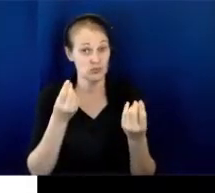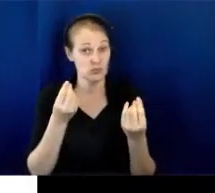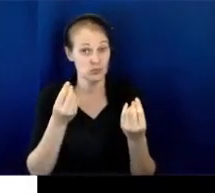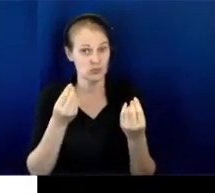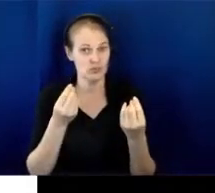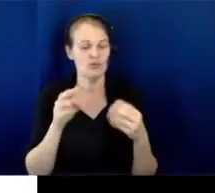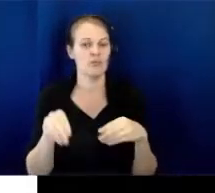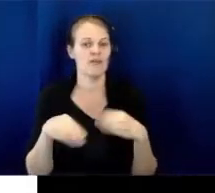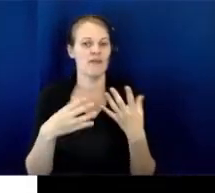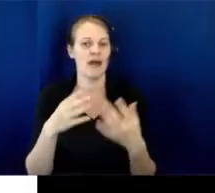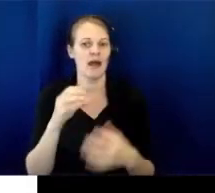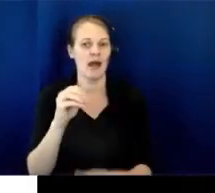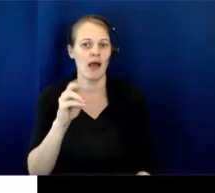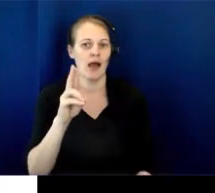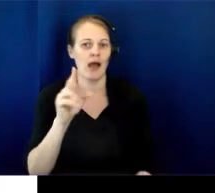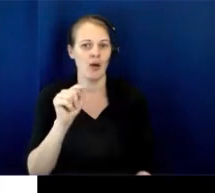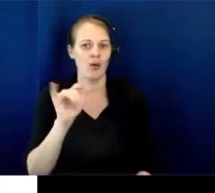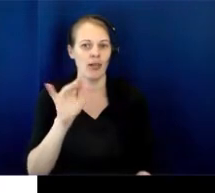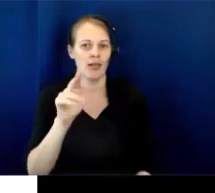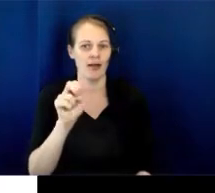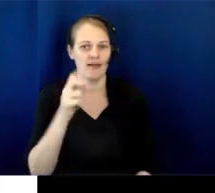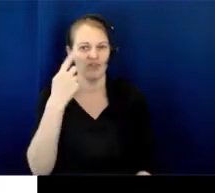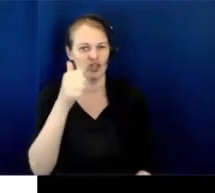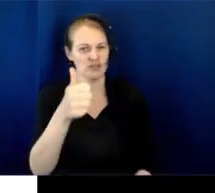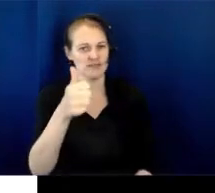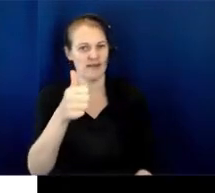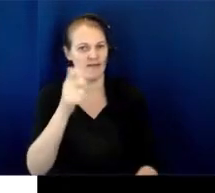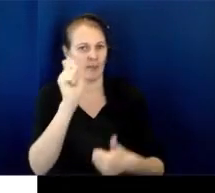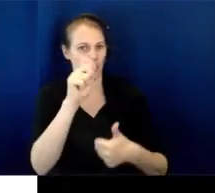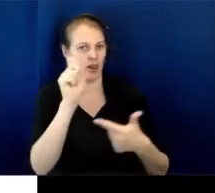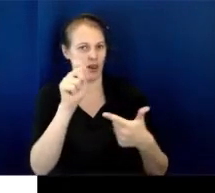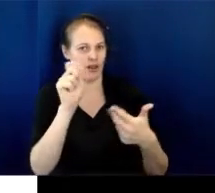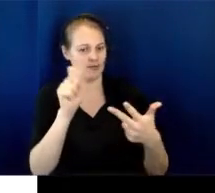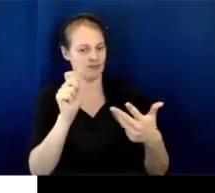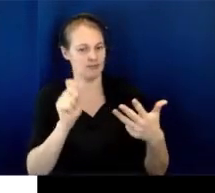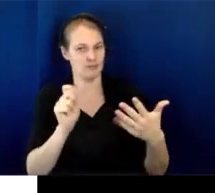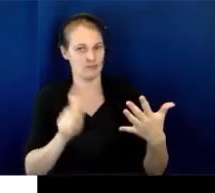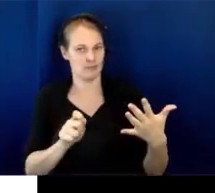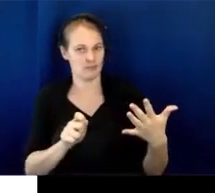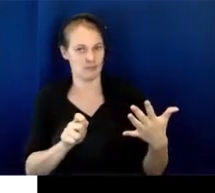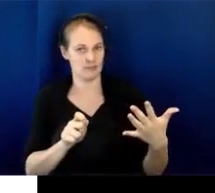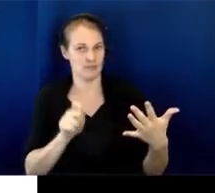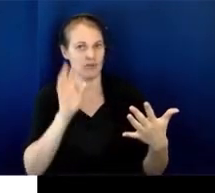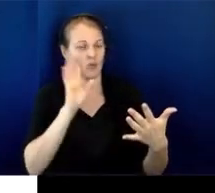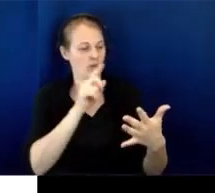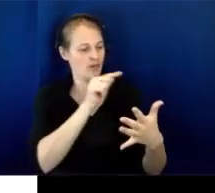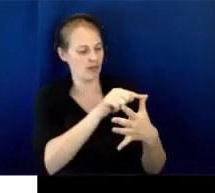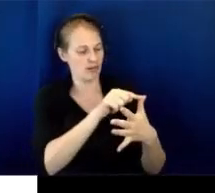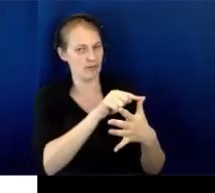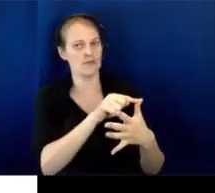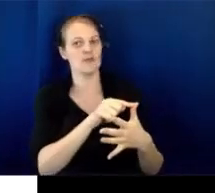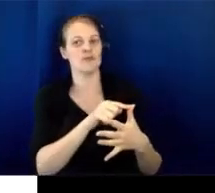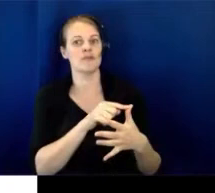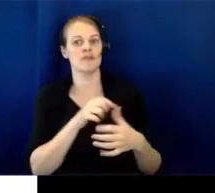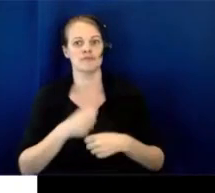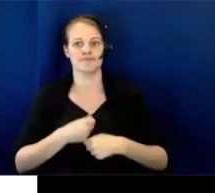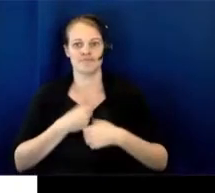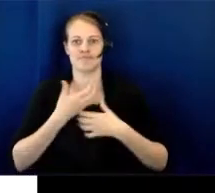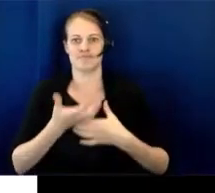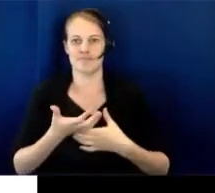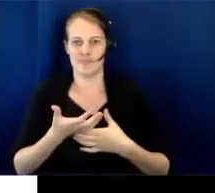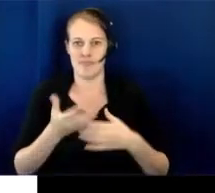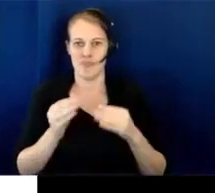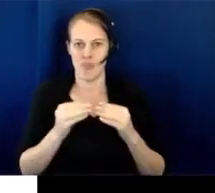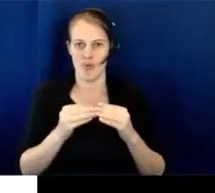an outline for yourself, hit your points. And then what this does is it brings you out as a professor. So it increases